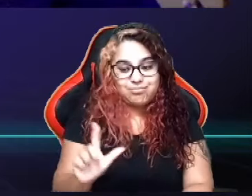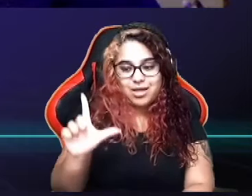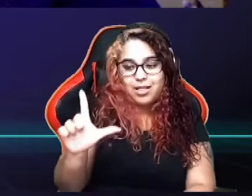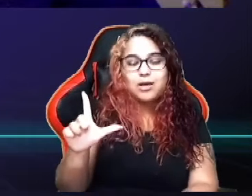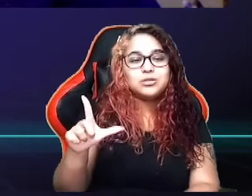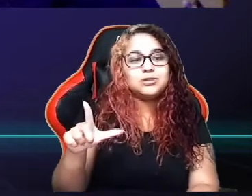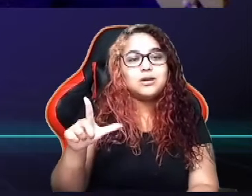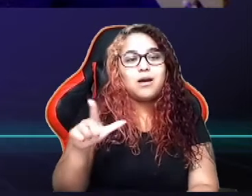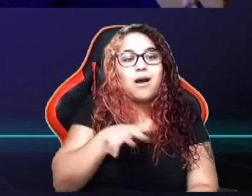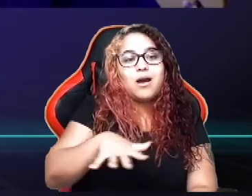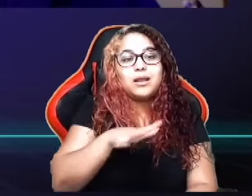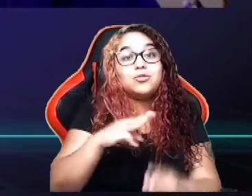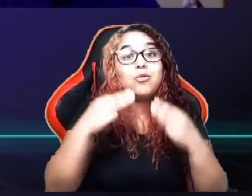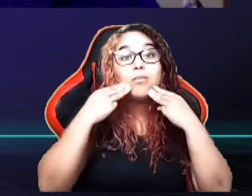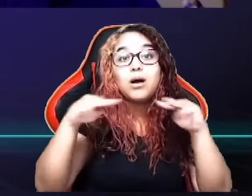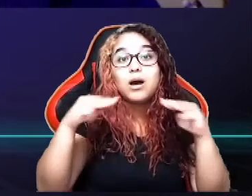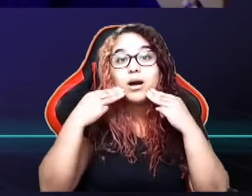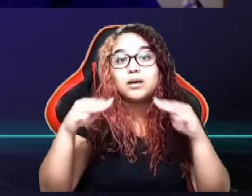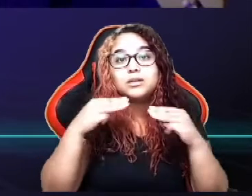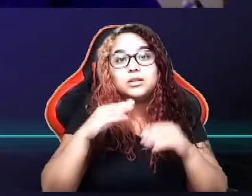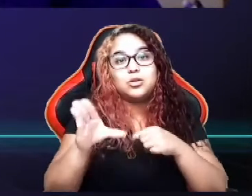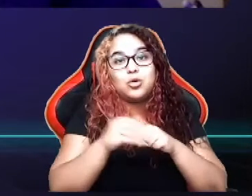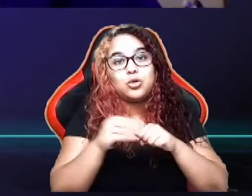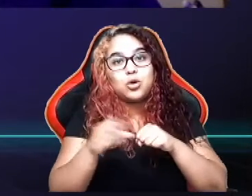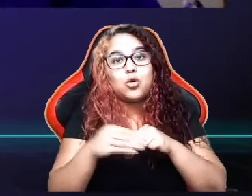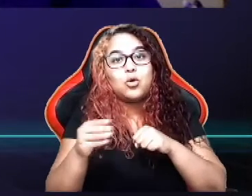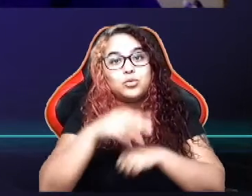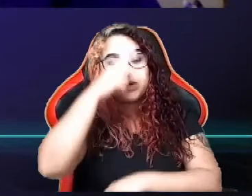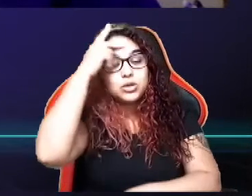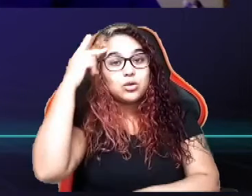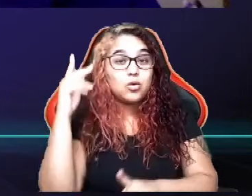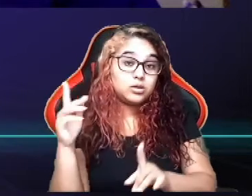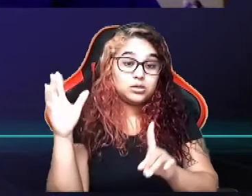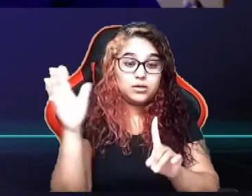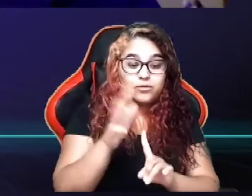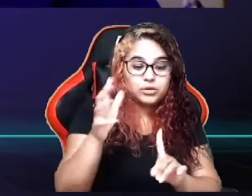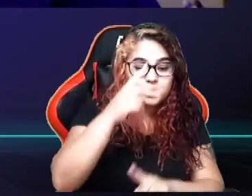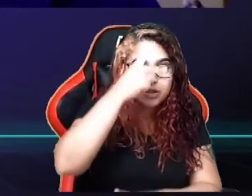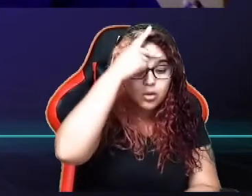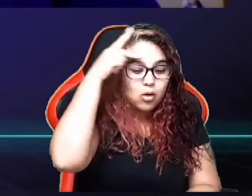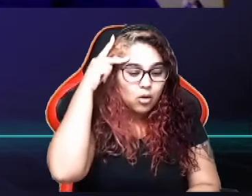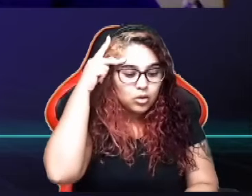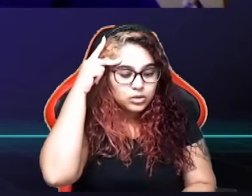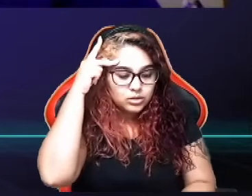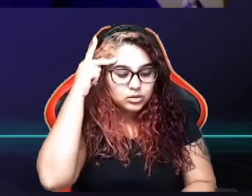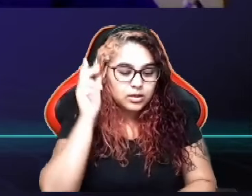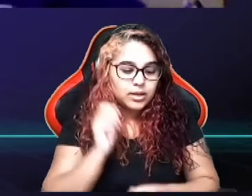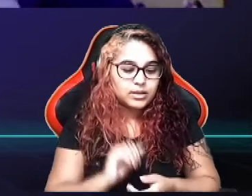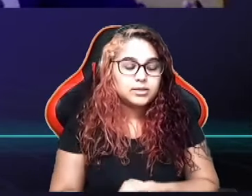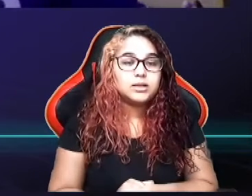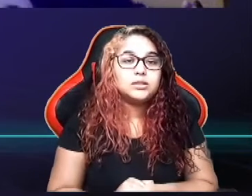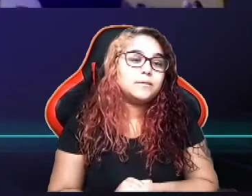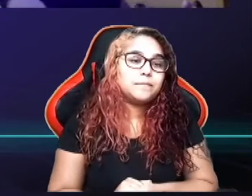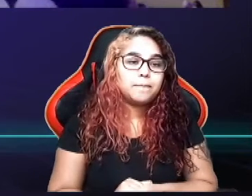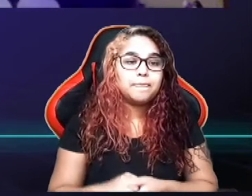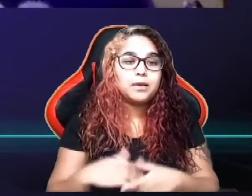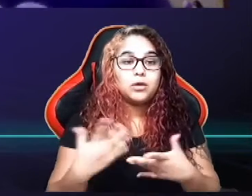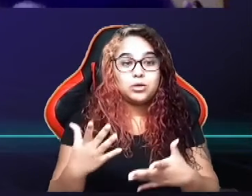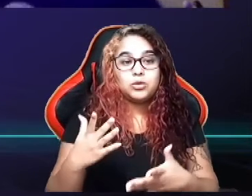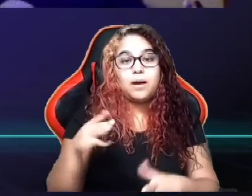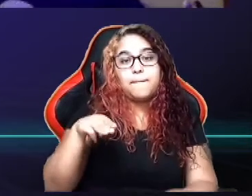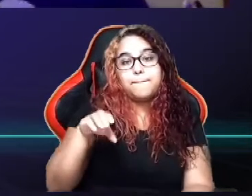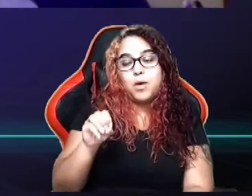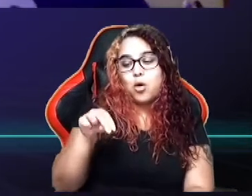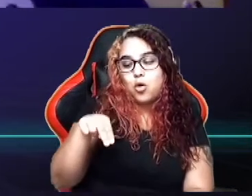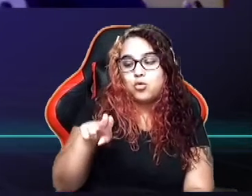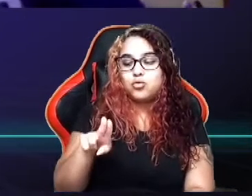We have allowed with marketing, with content and influencers, and we have gamers and players,